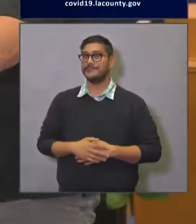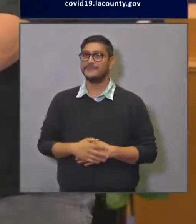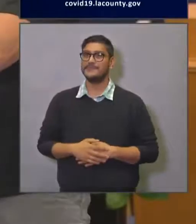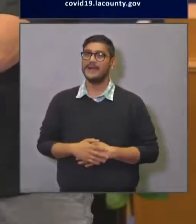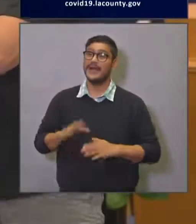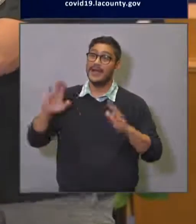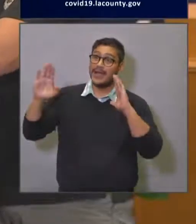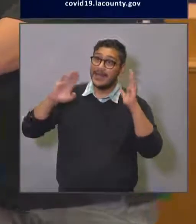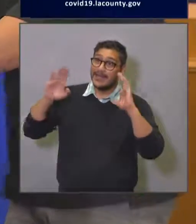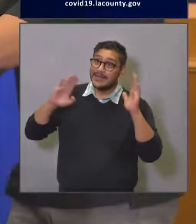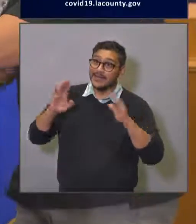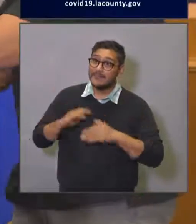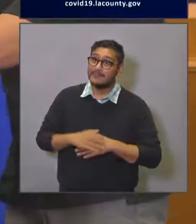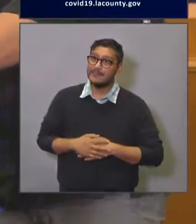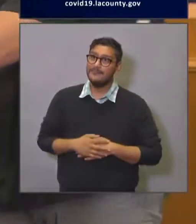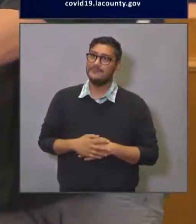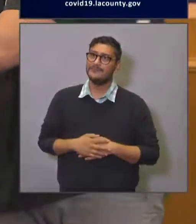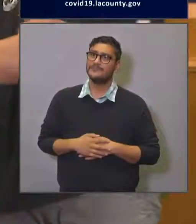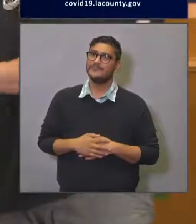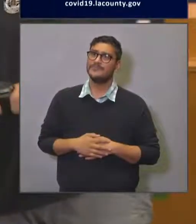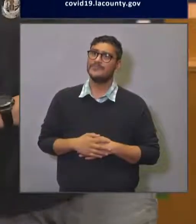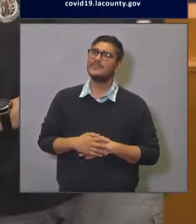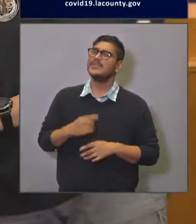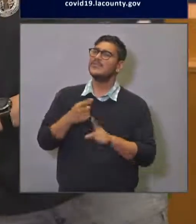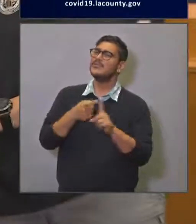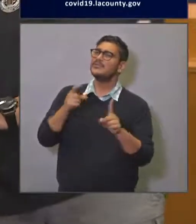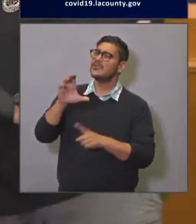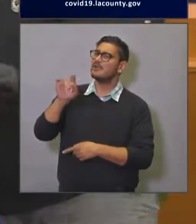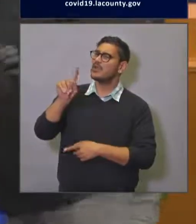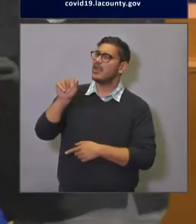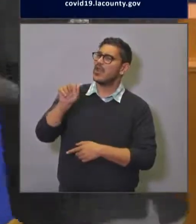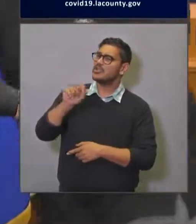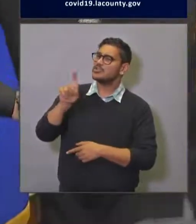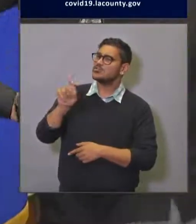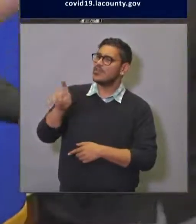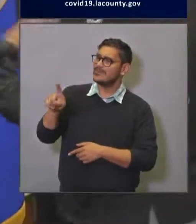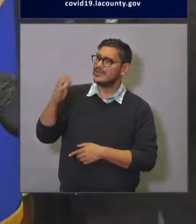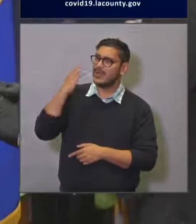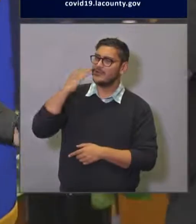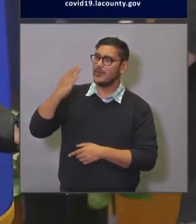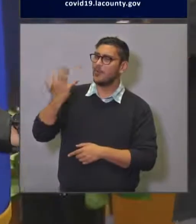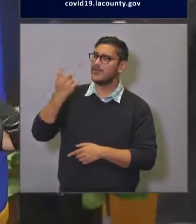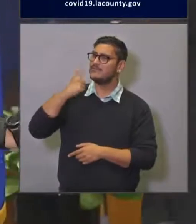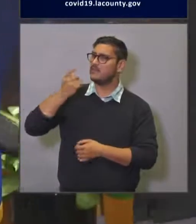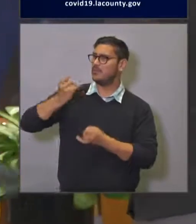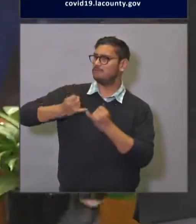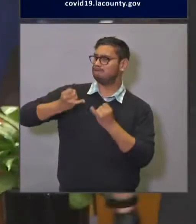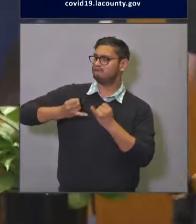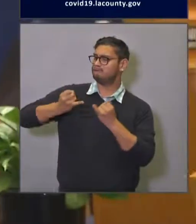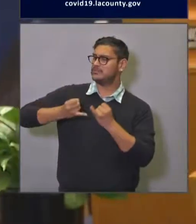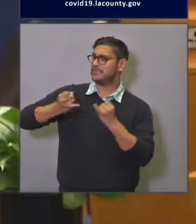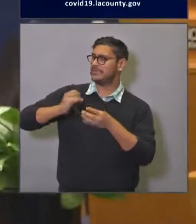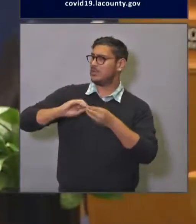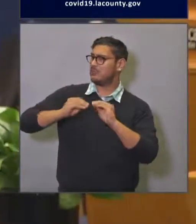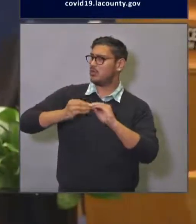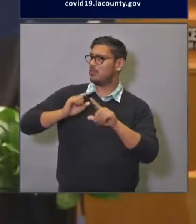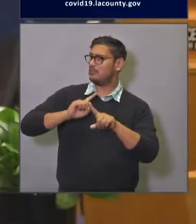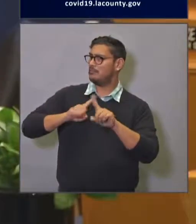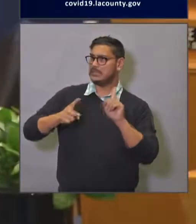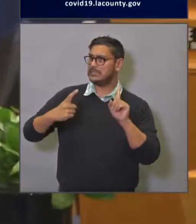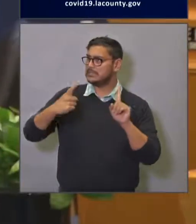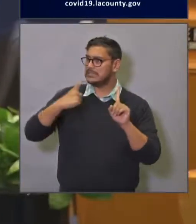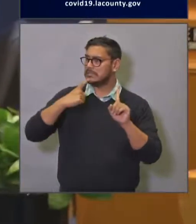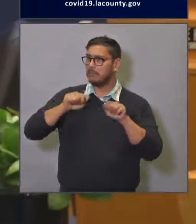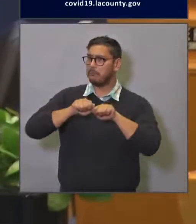much. Doctor, kind of following up on Claudia's question, I know you're waiting for the final numbers, but apparently there was an outbreak at